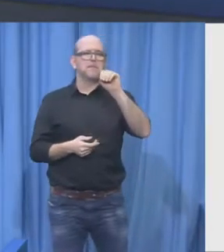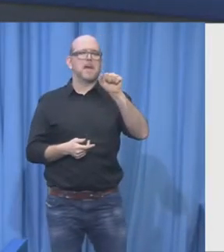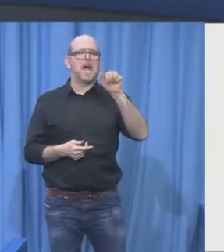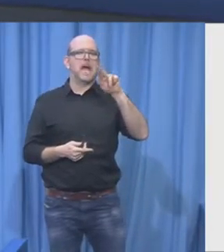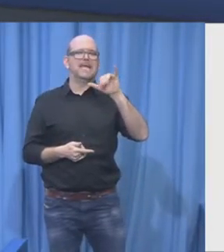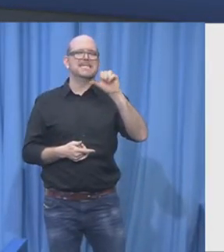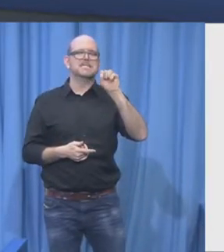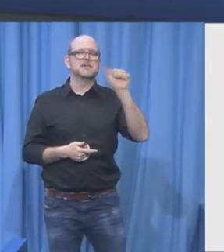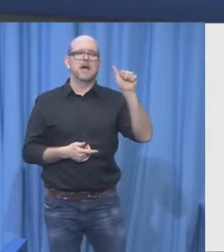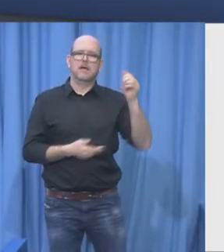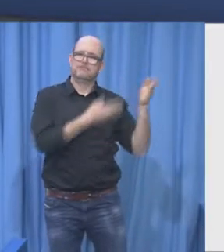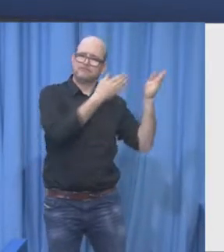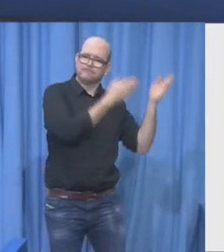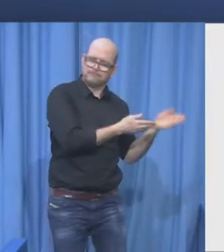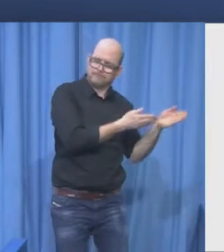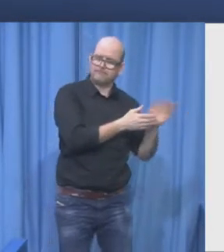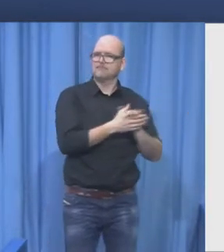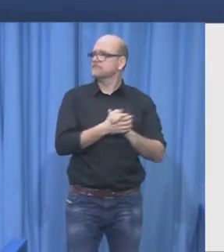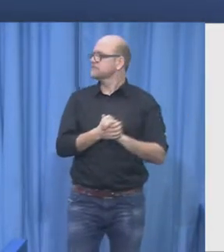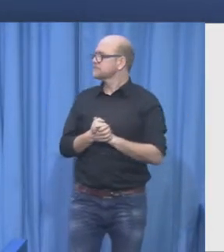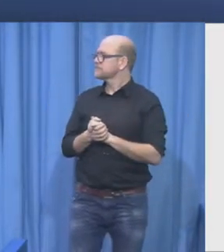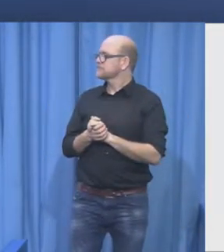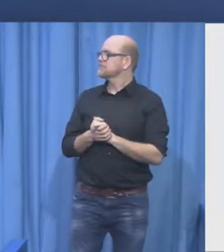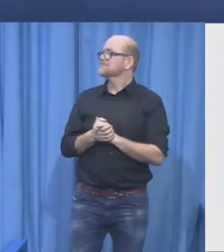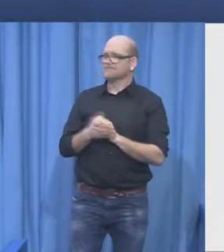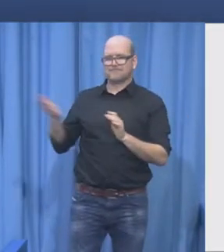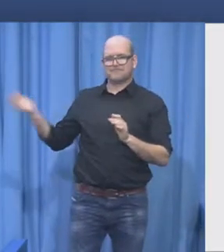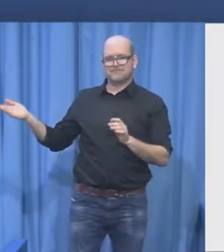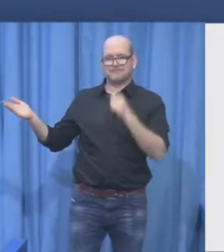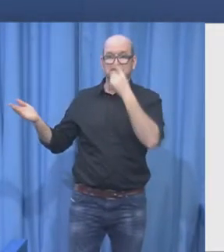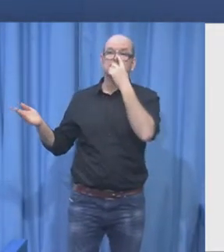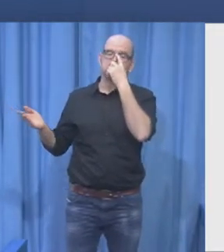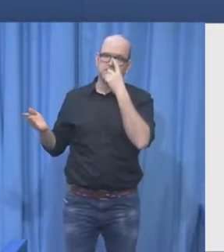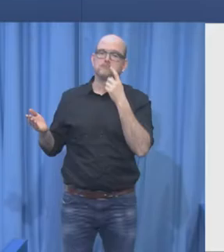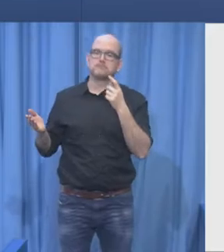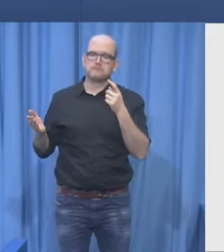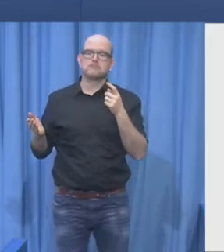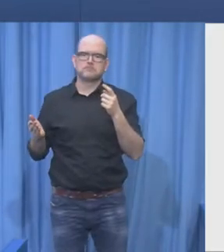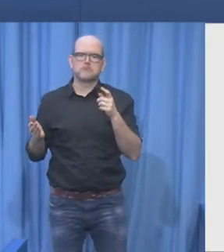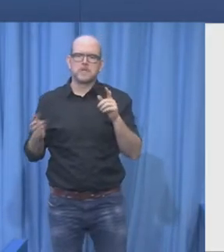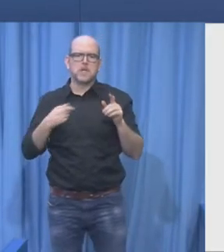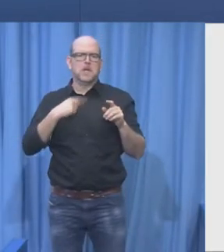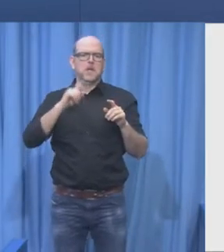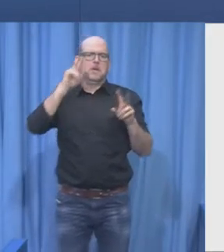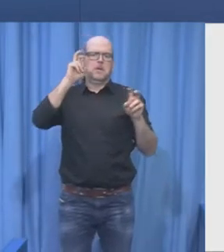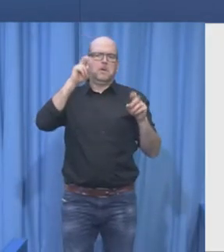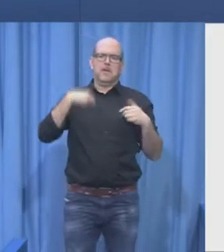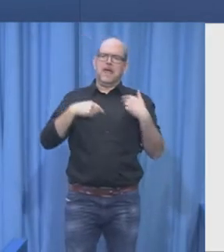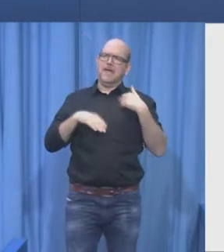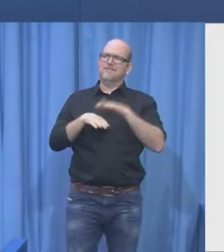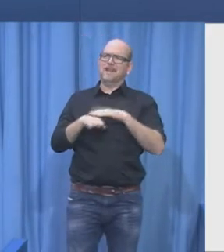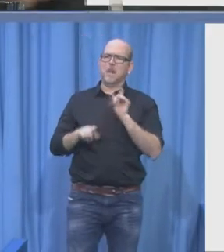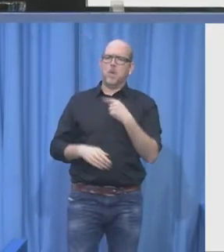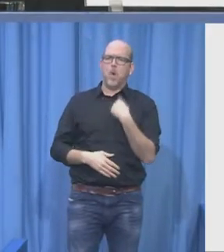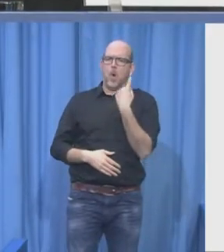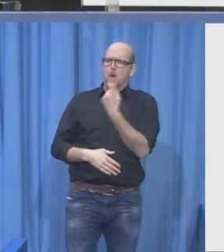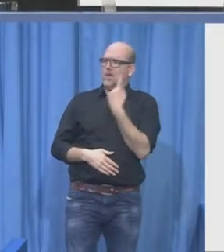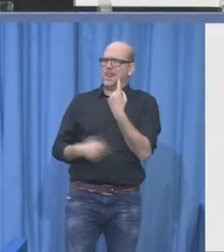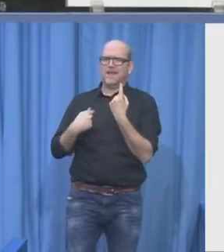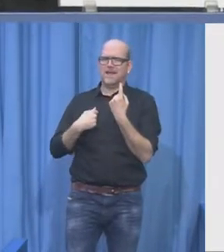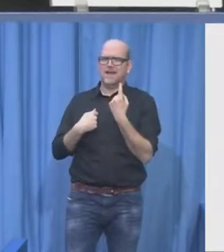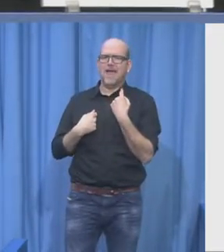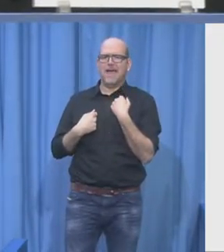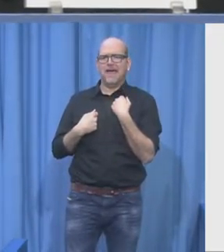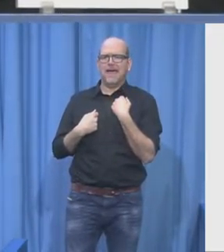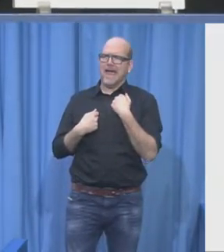alone. The specialists and the teams are forming a kind of family. It's